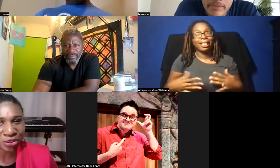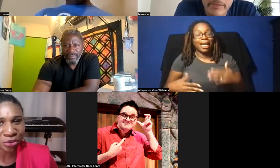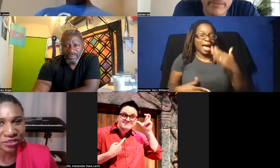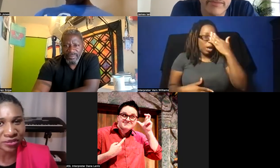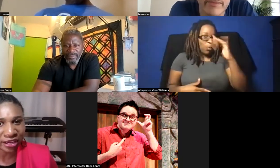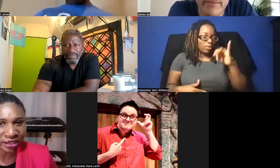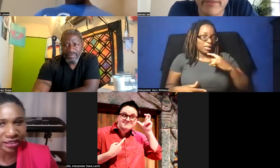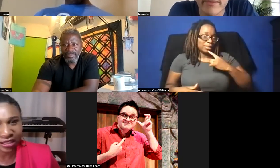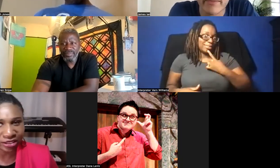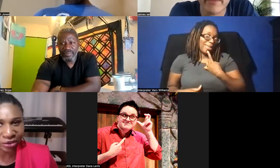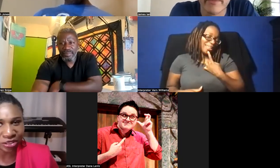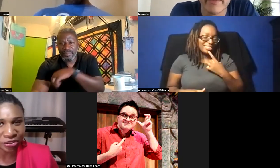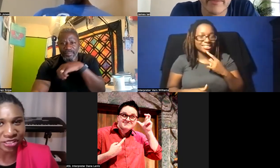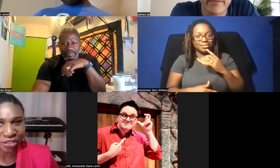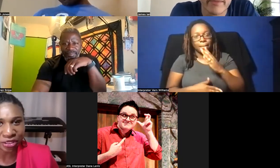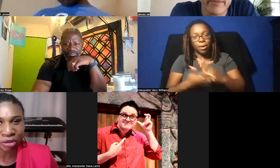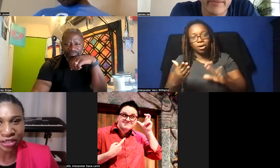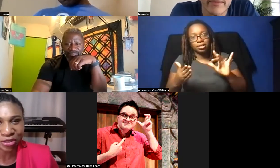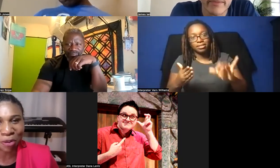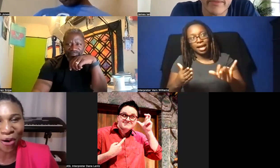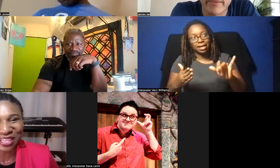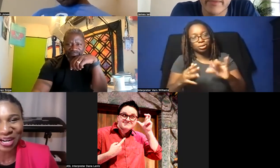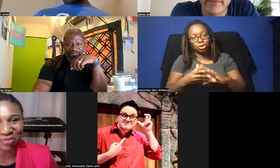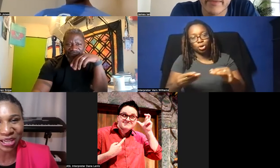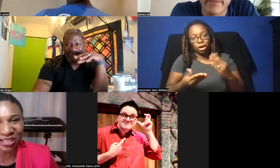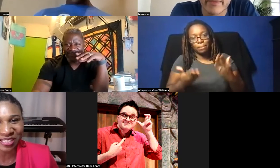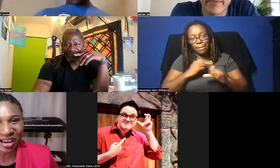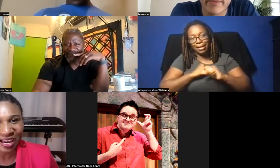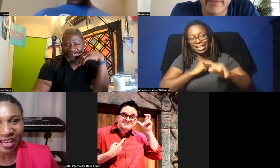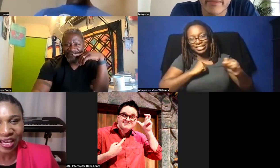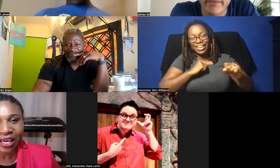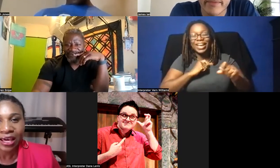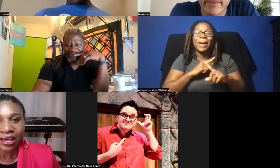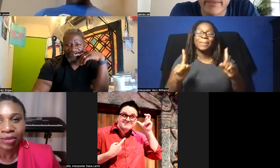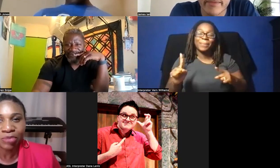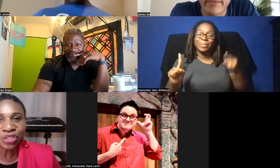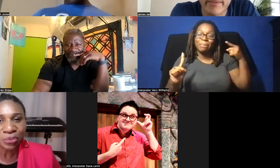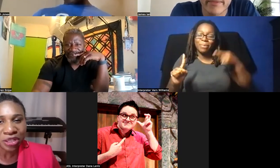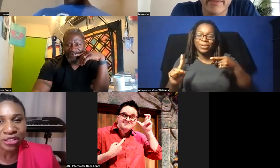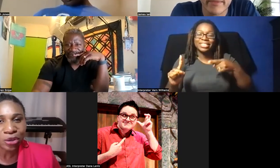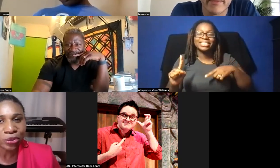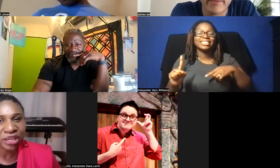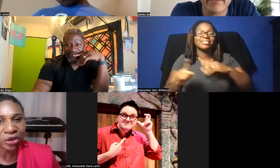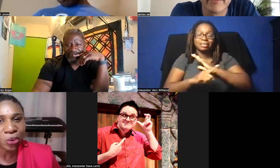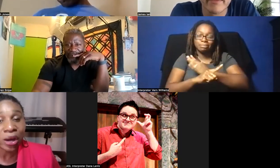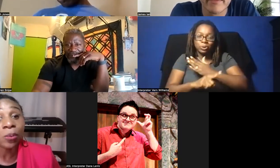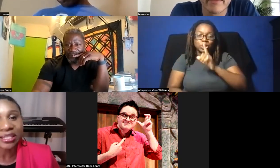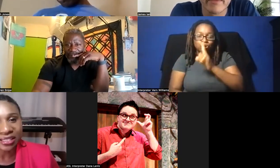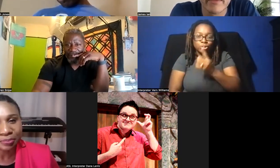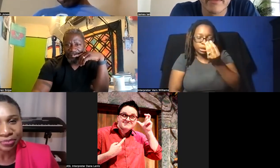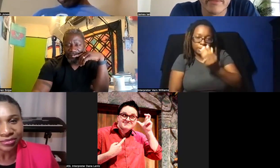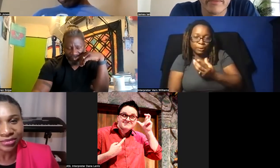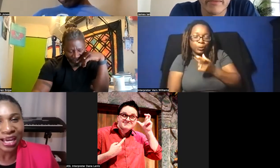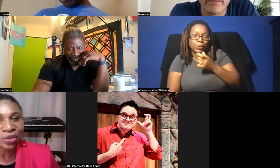that story is like, you know, a little exaggerated. But the point that I'm making is that music really told me who I